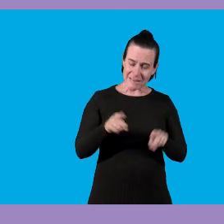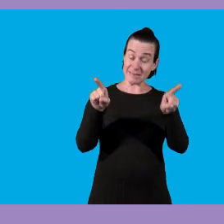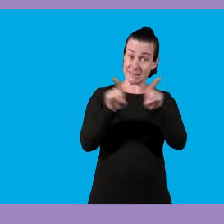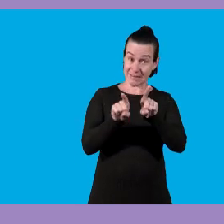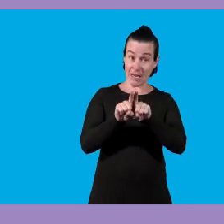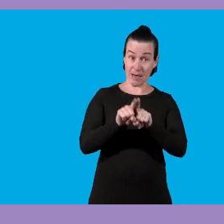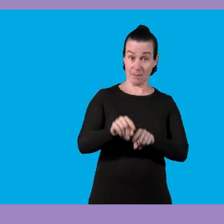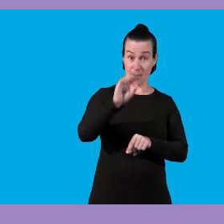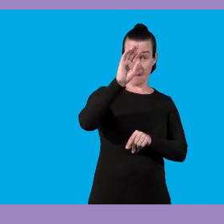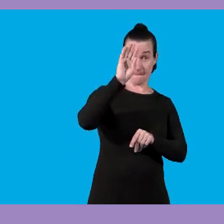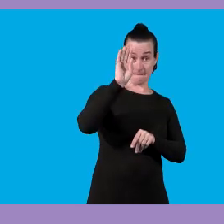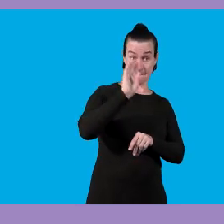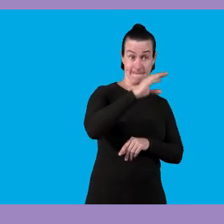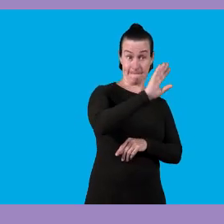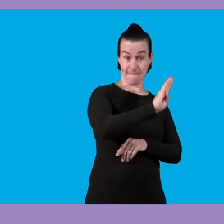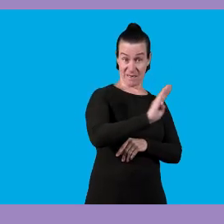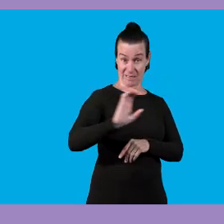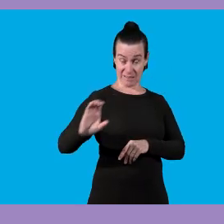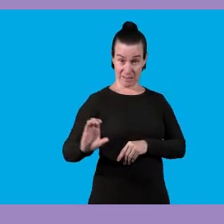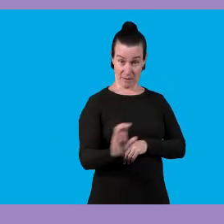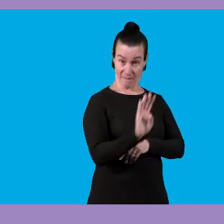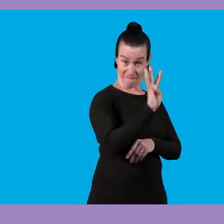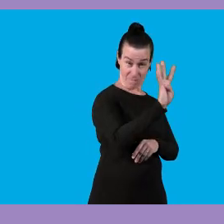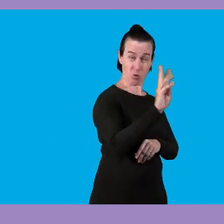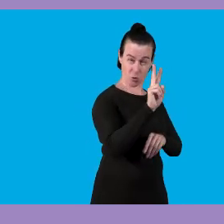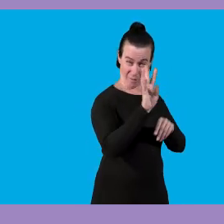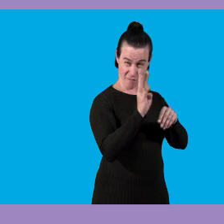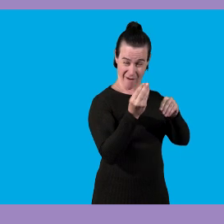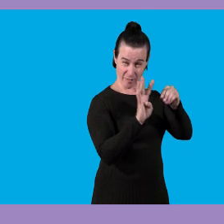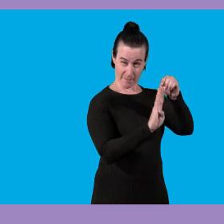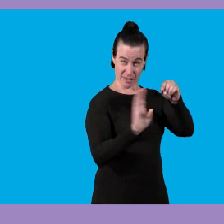BC, which is 4, divided by 2,